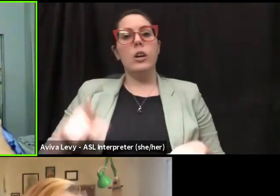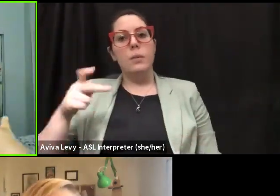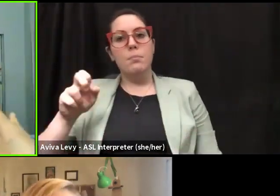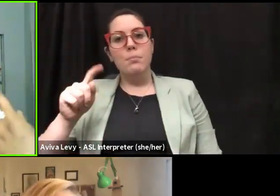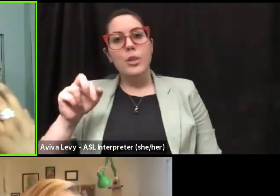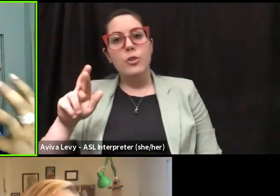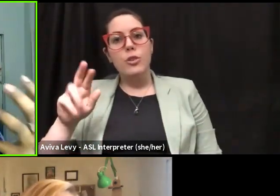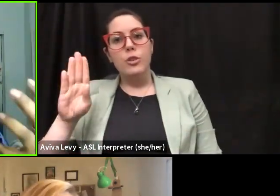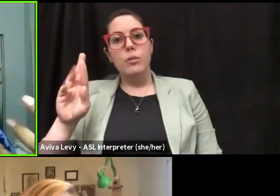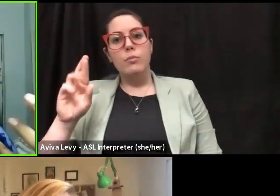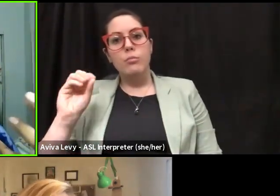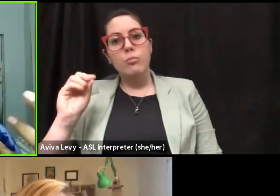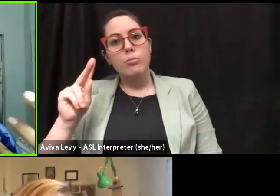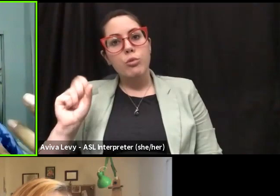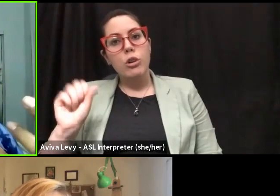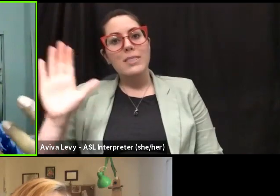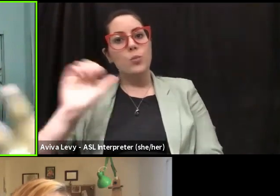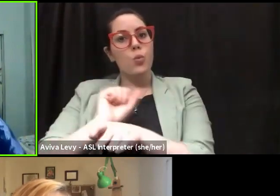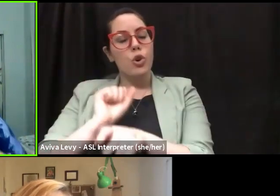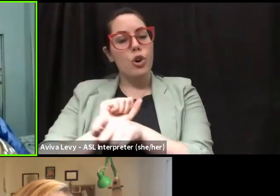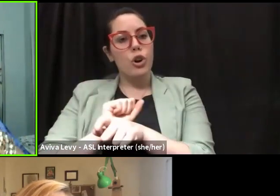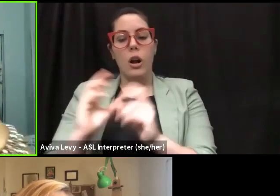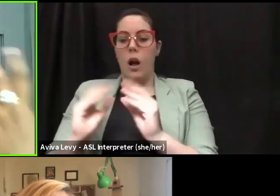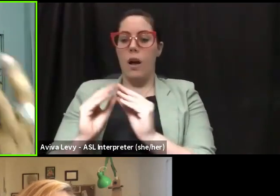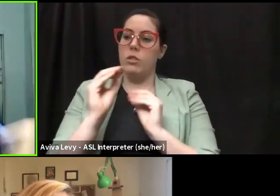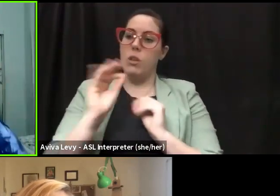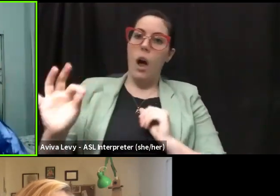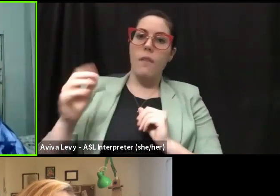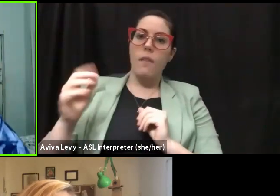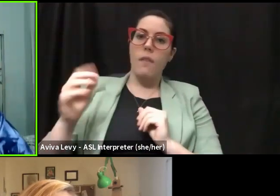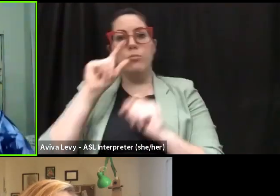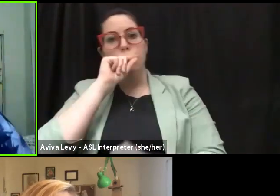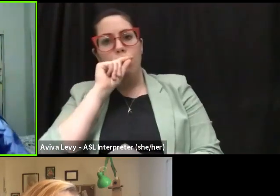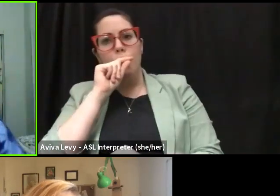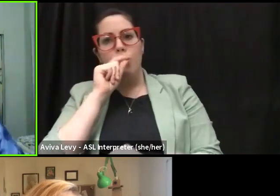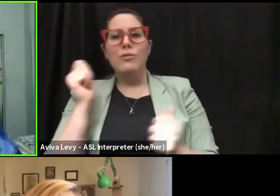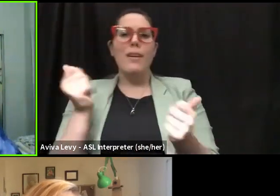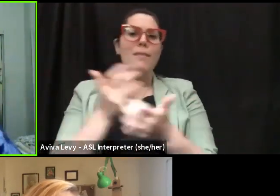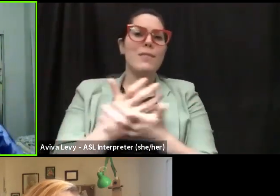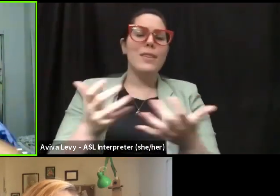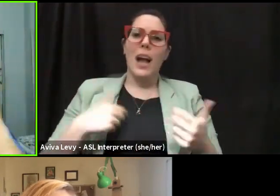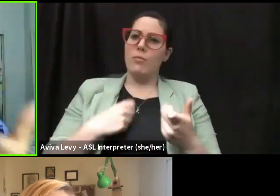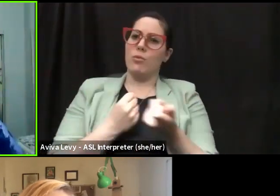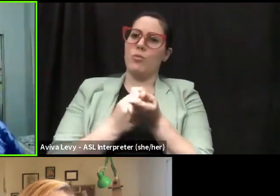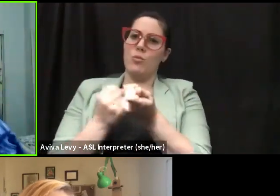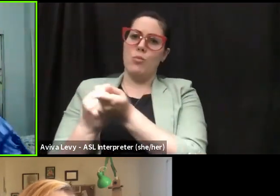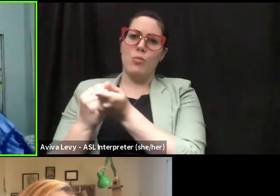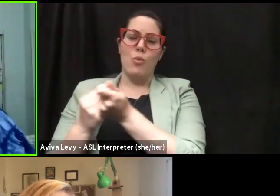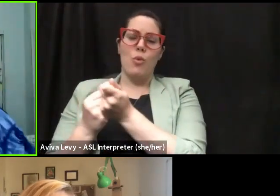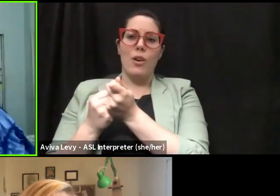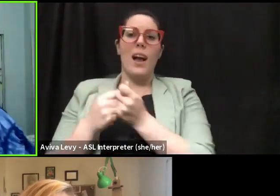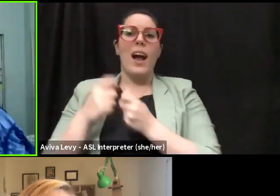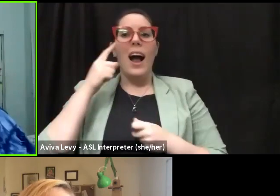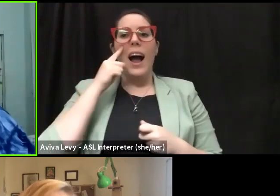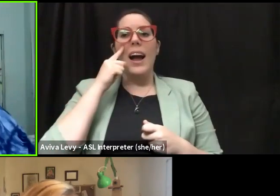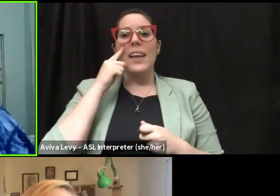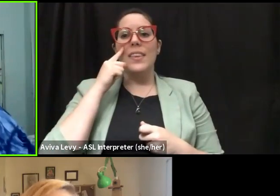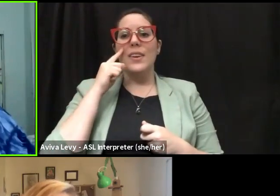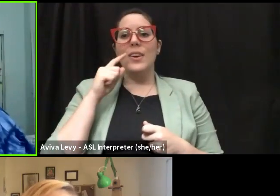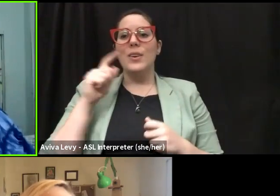of the Birds and how, you know, this troupe of marauding performers will come and lay out a blanket